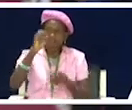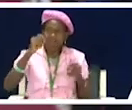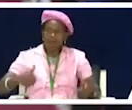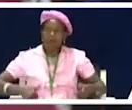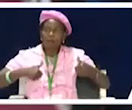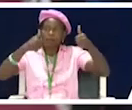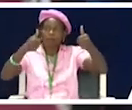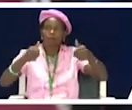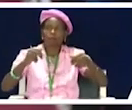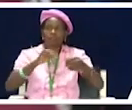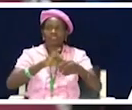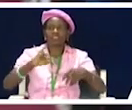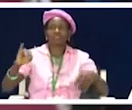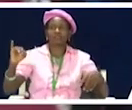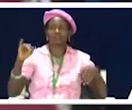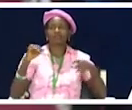promoting.